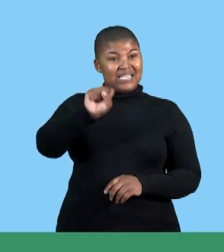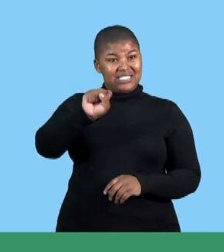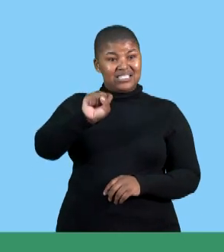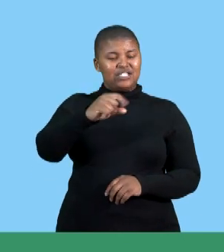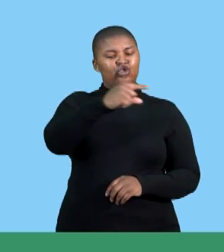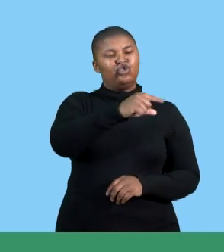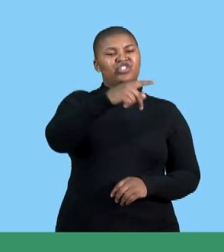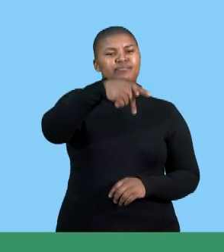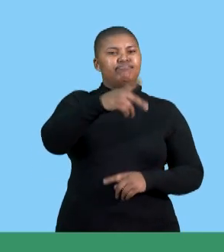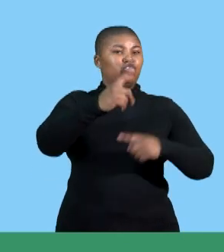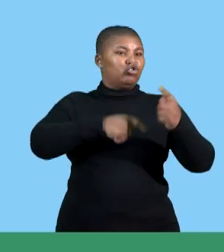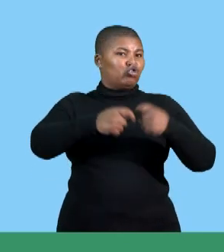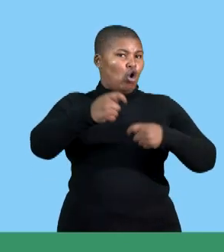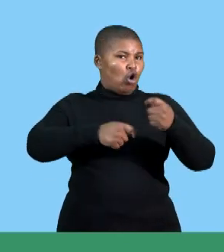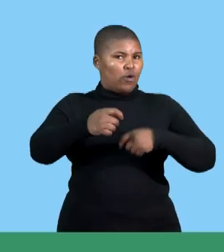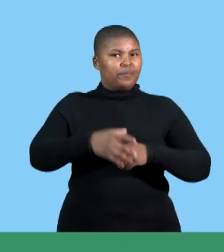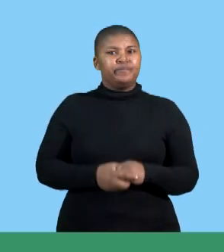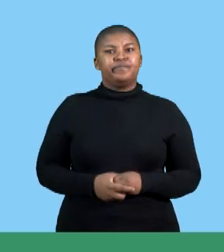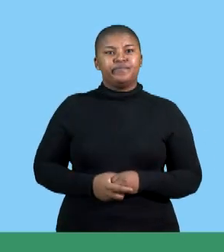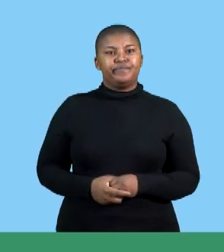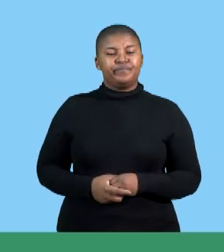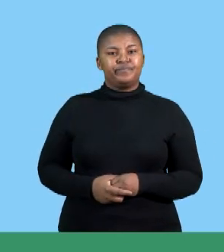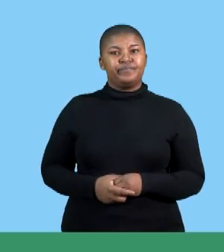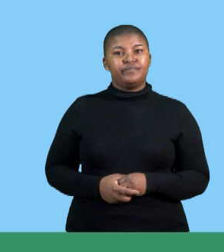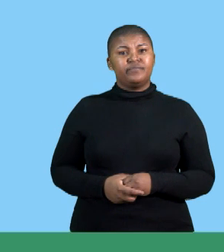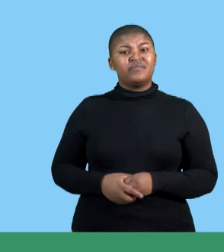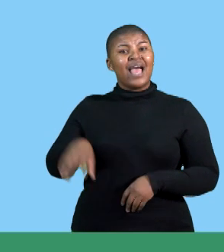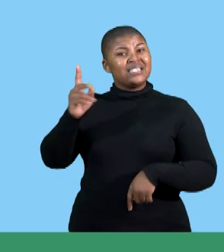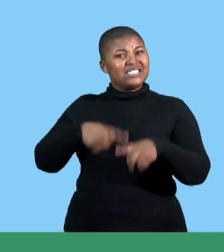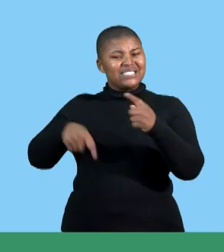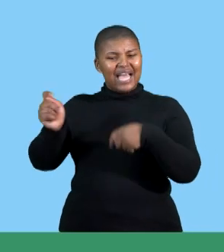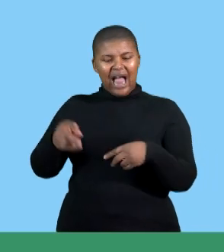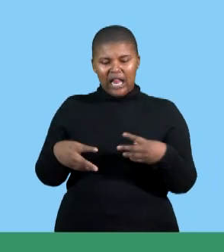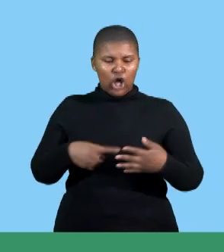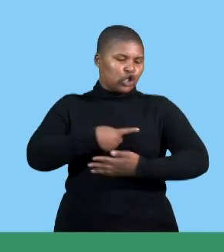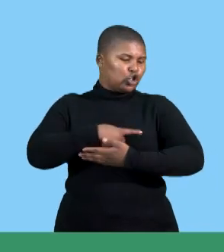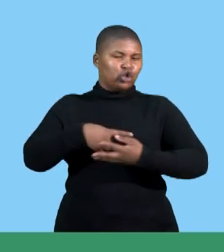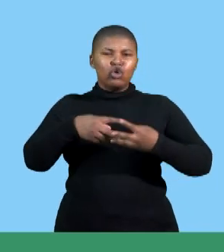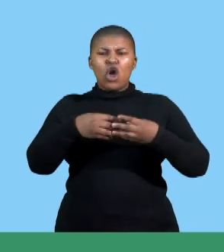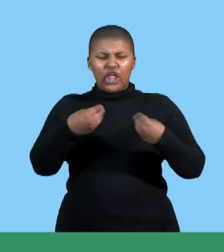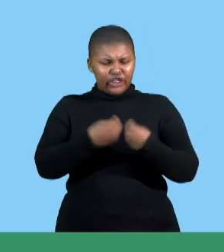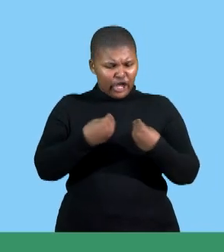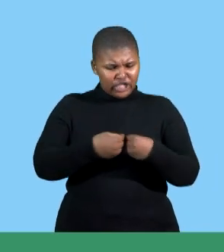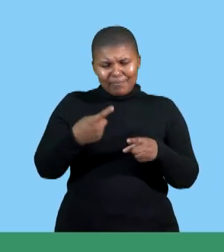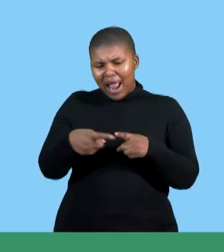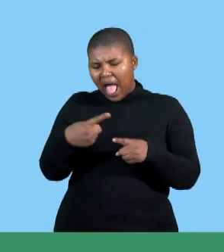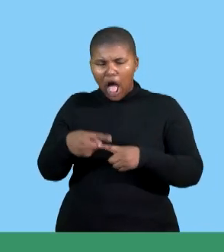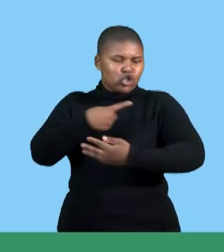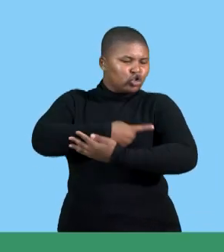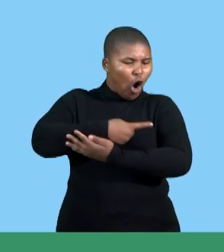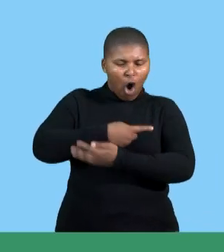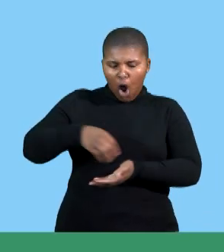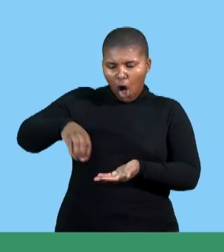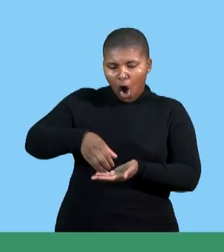GPS. GPS sells toys to both the young babies and old children.